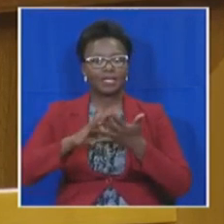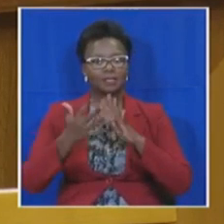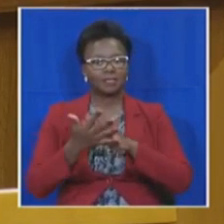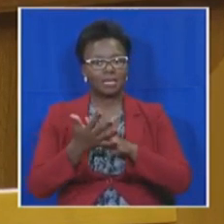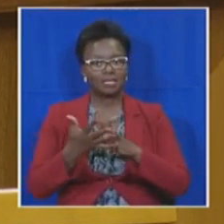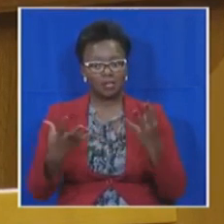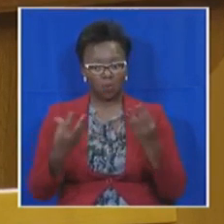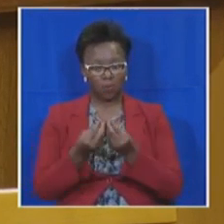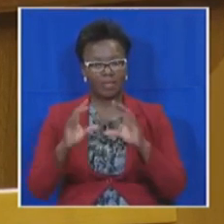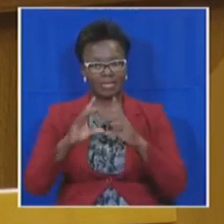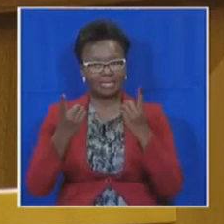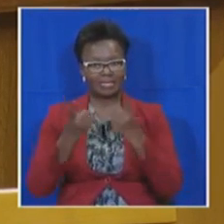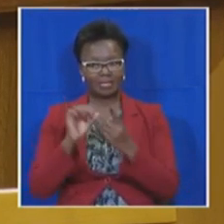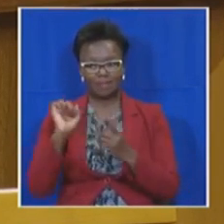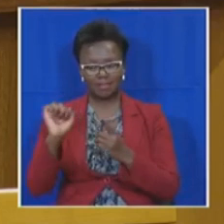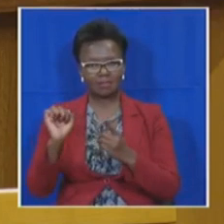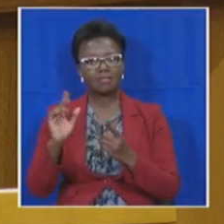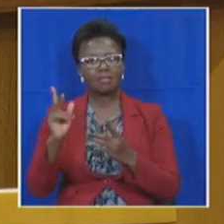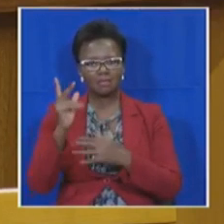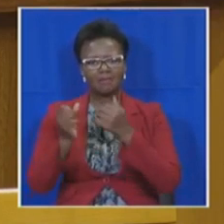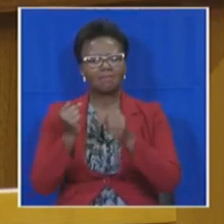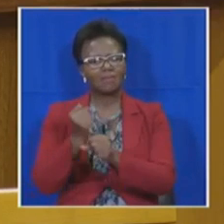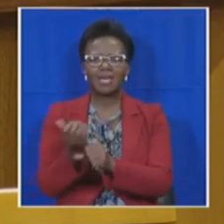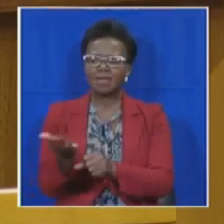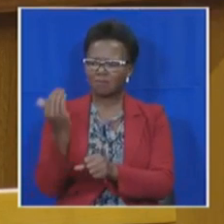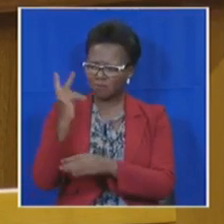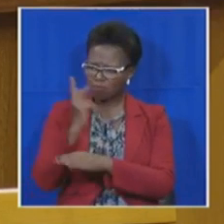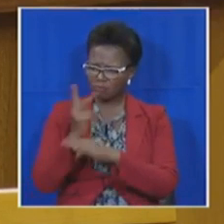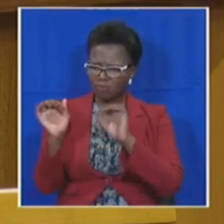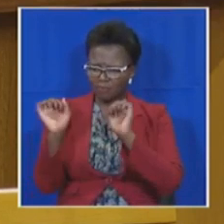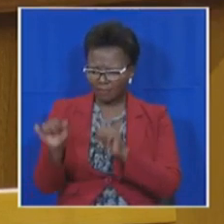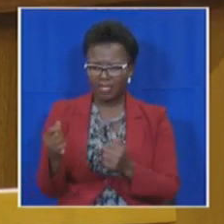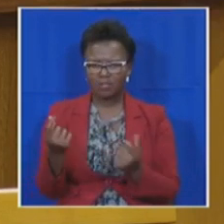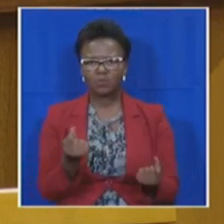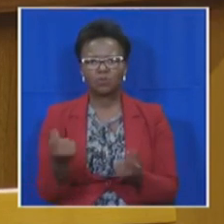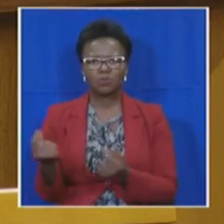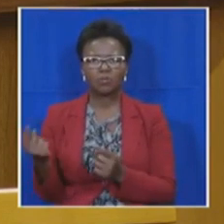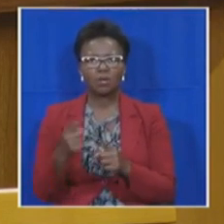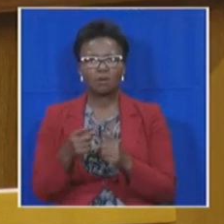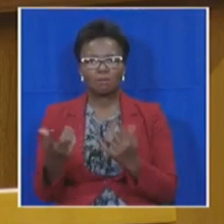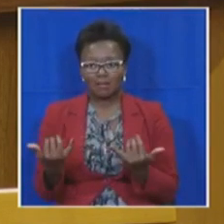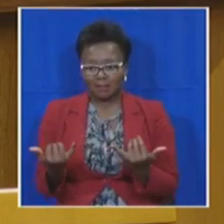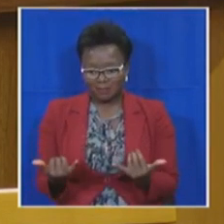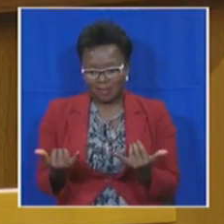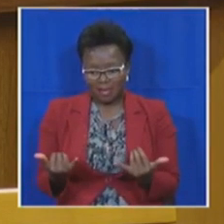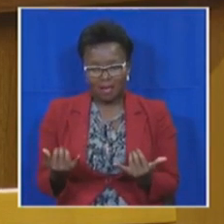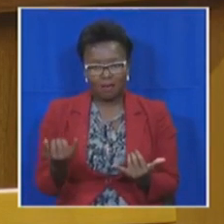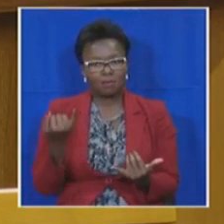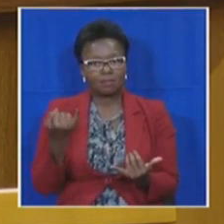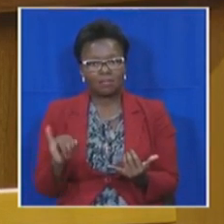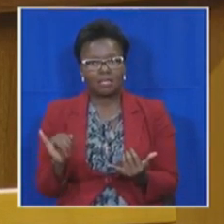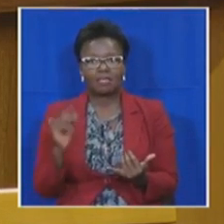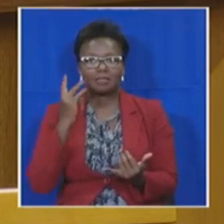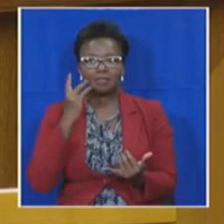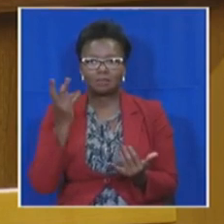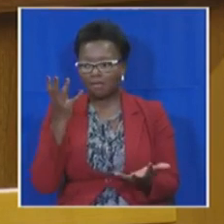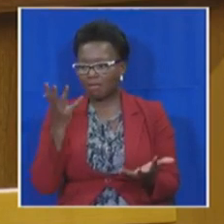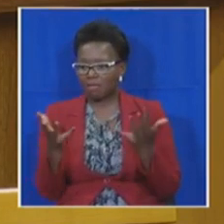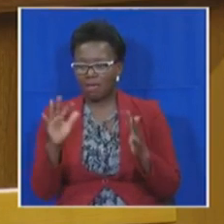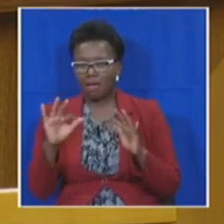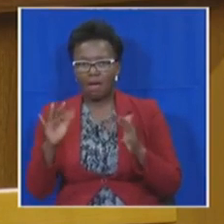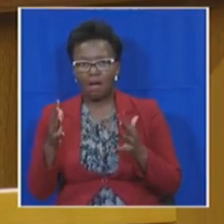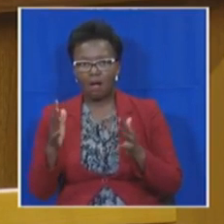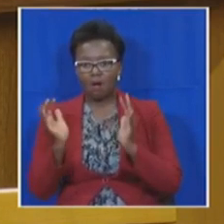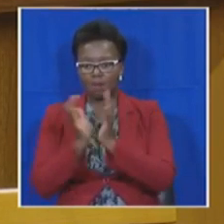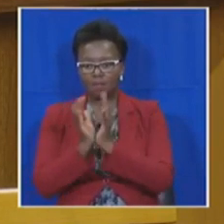had years to prepare for this takeover, yet only now are they seeking an exploratory meeting